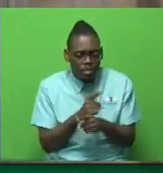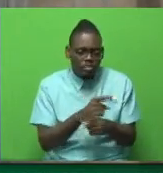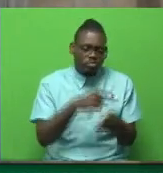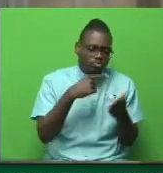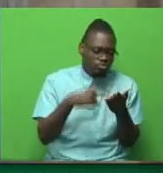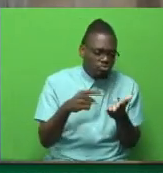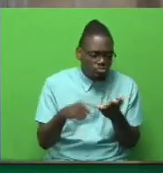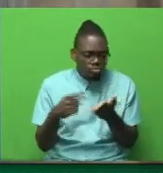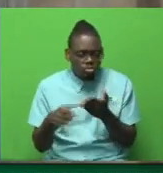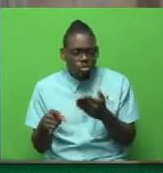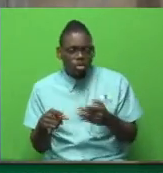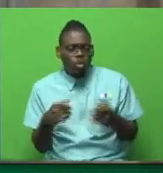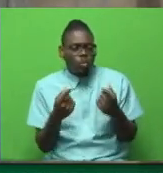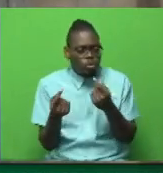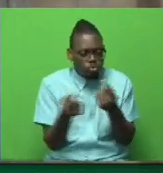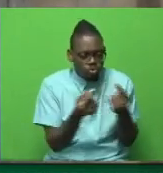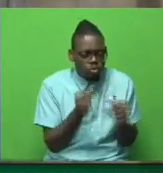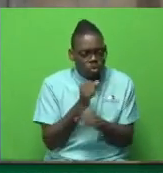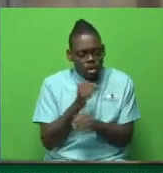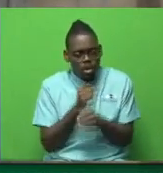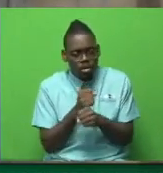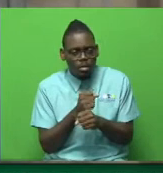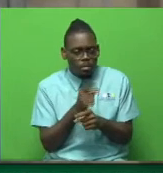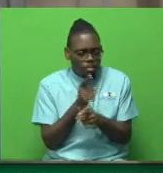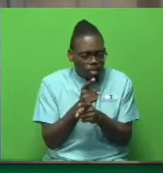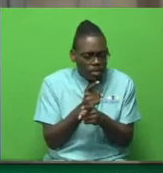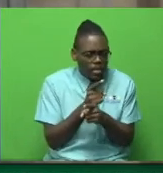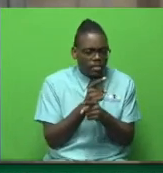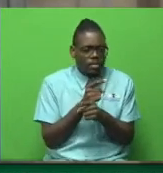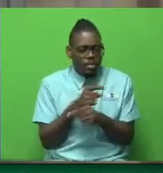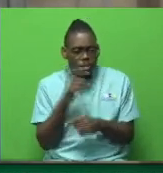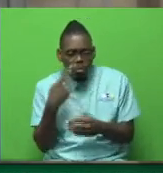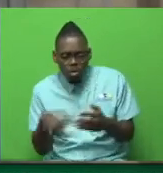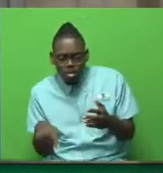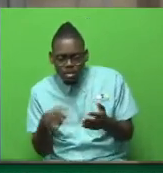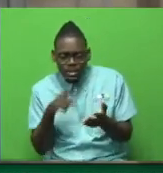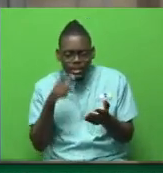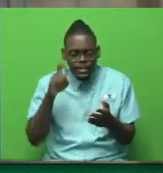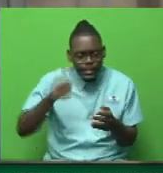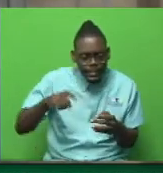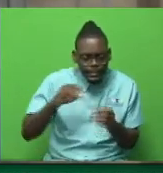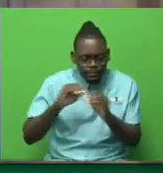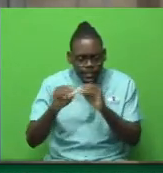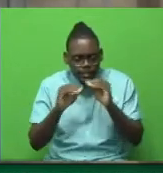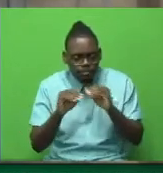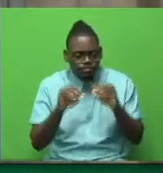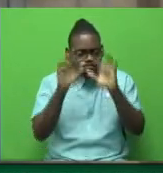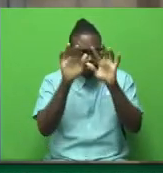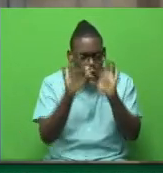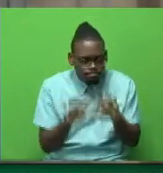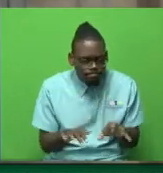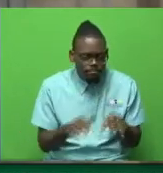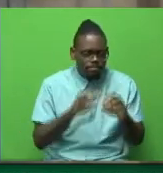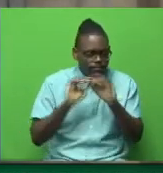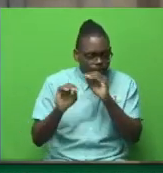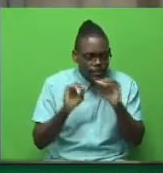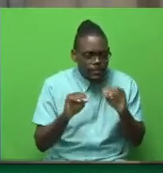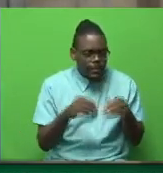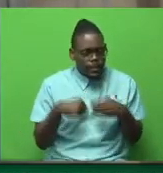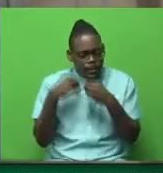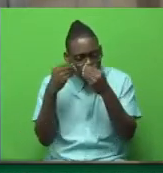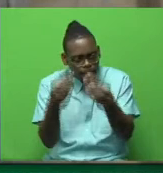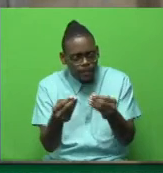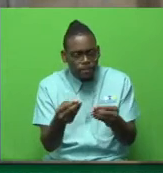question must be asked how many of the committee's recommendations have been implemented with this budget he did not say that